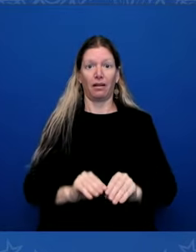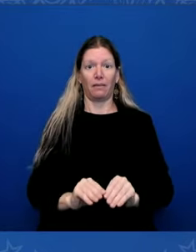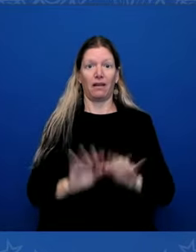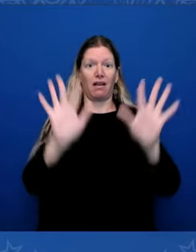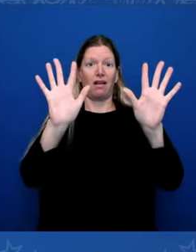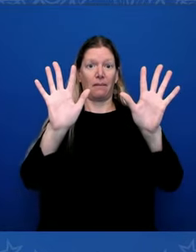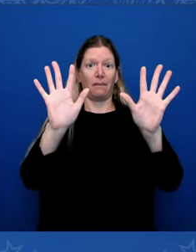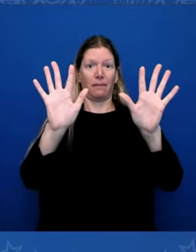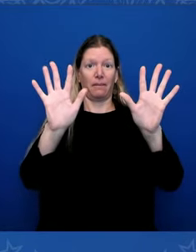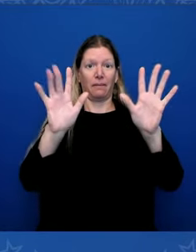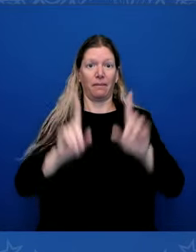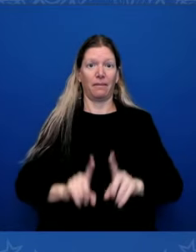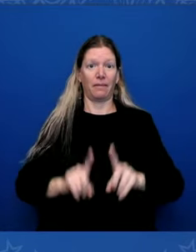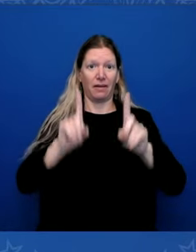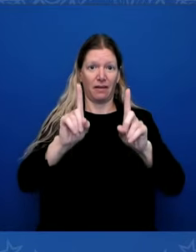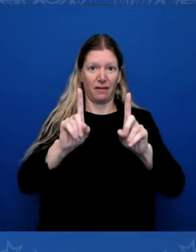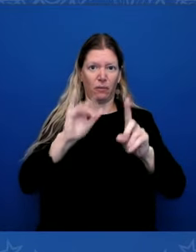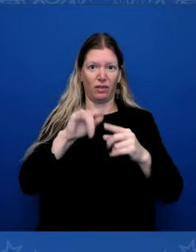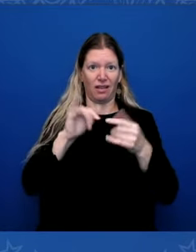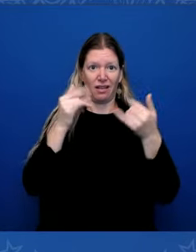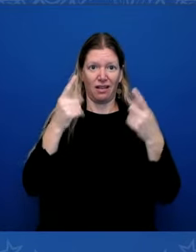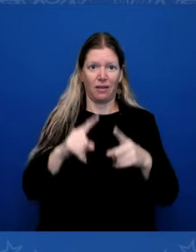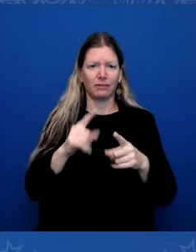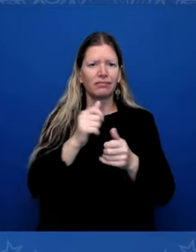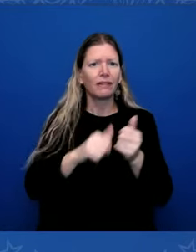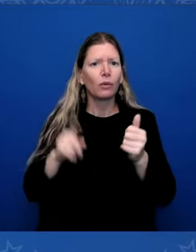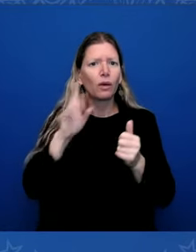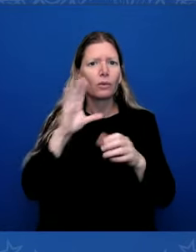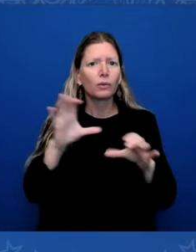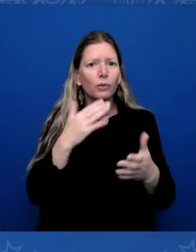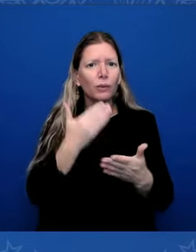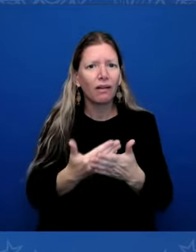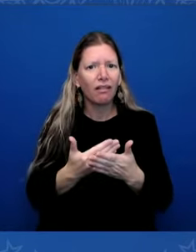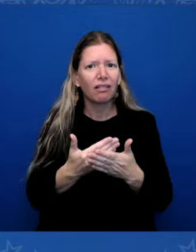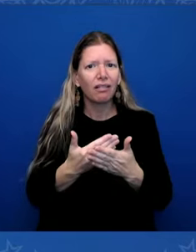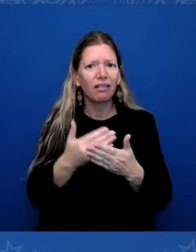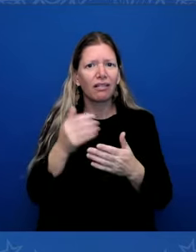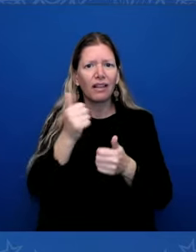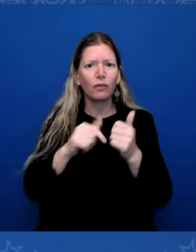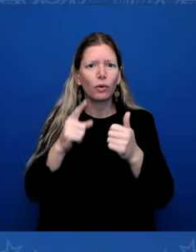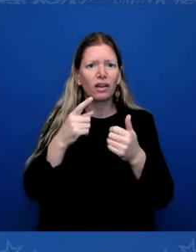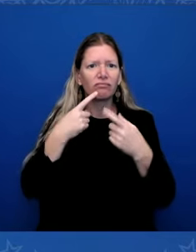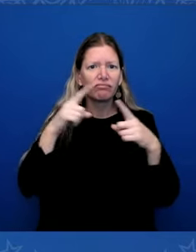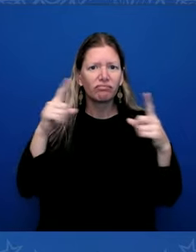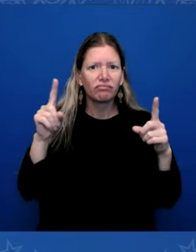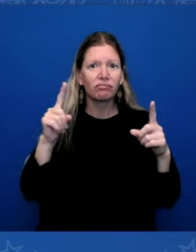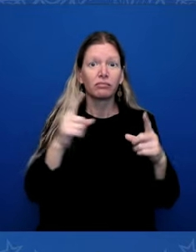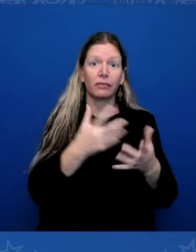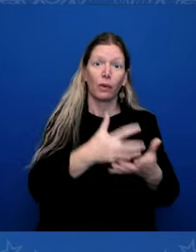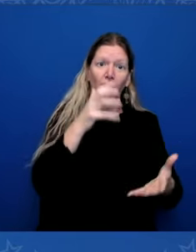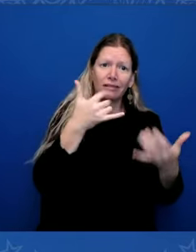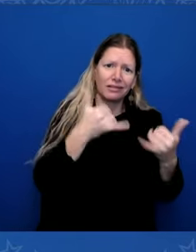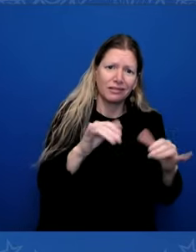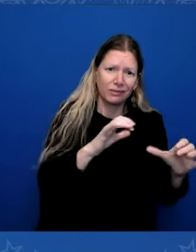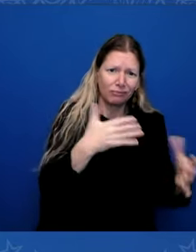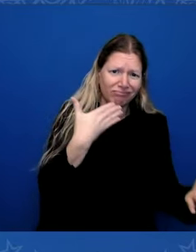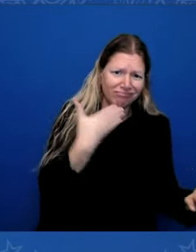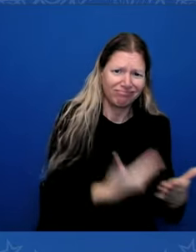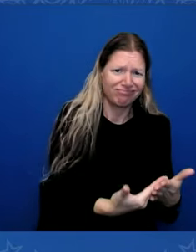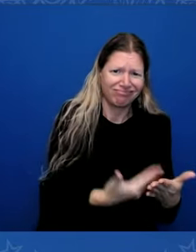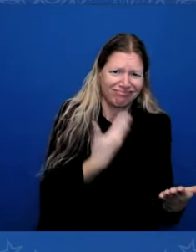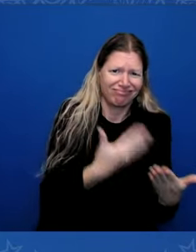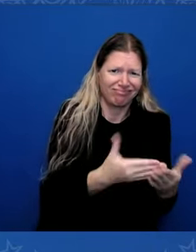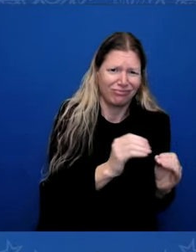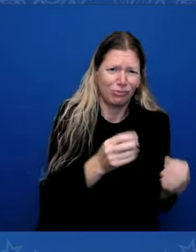can still be a billionaire under that system as well. But you're going to start paying your taxes. If I have anything to do with it, that's a different issue. But